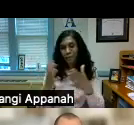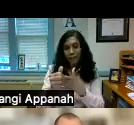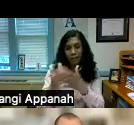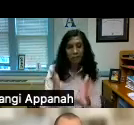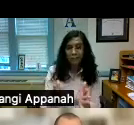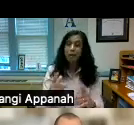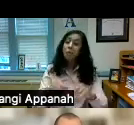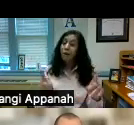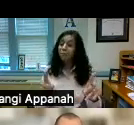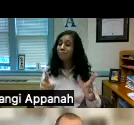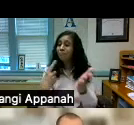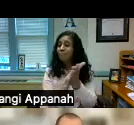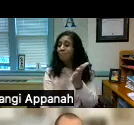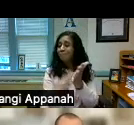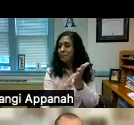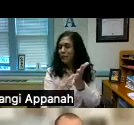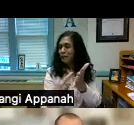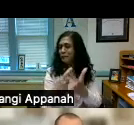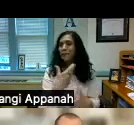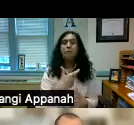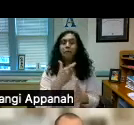see how many of you are teachers or leaders.